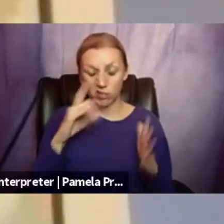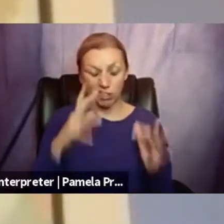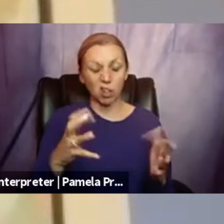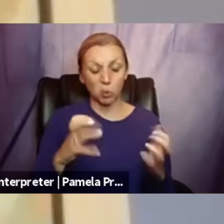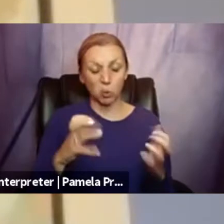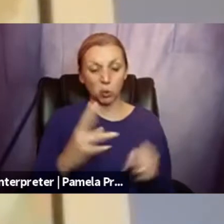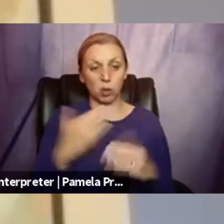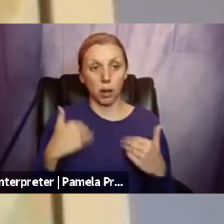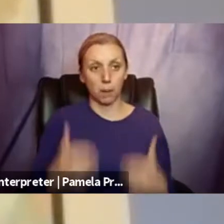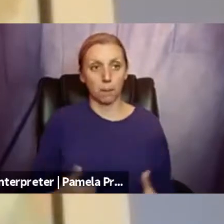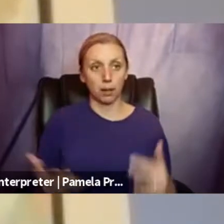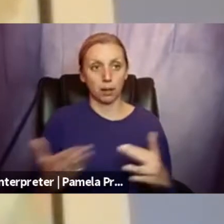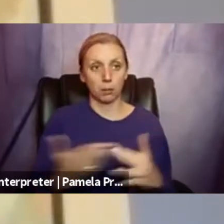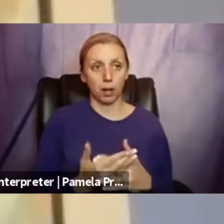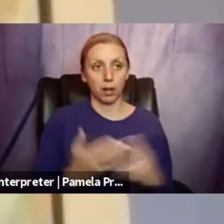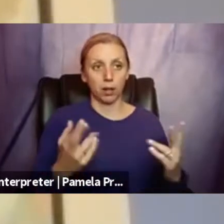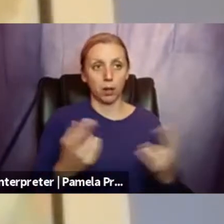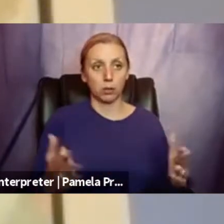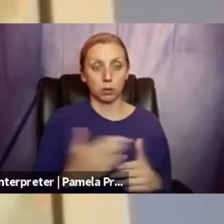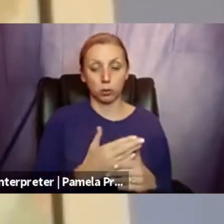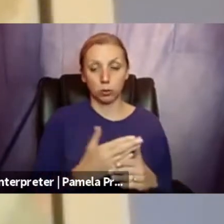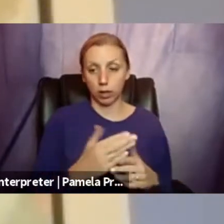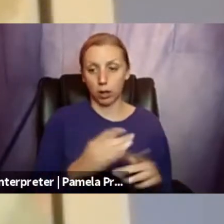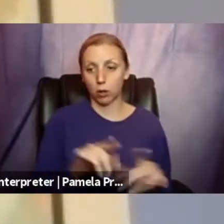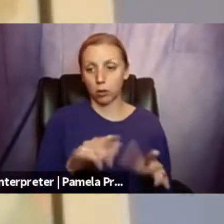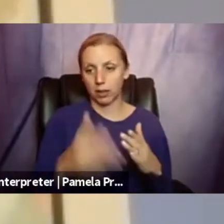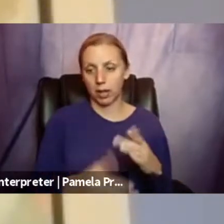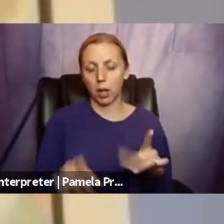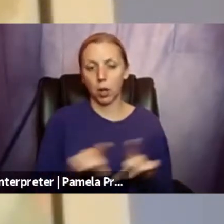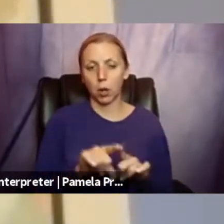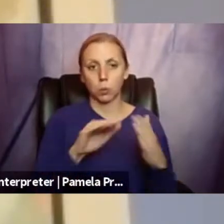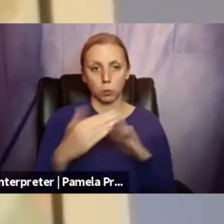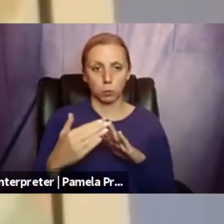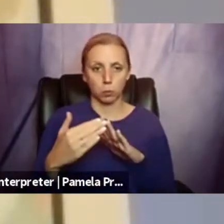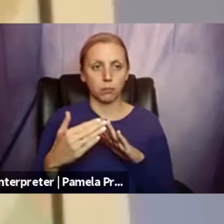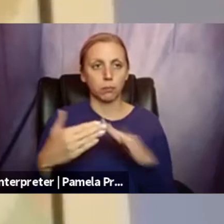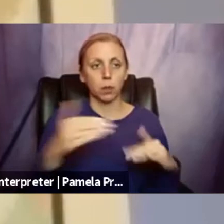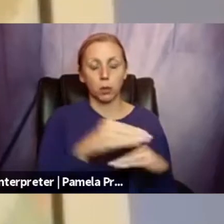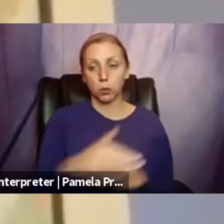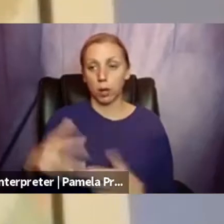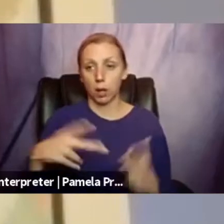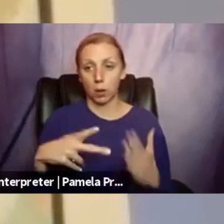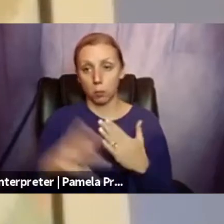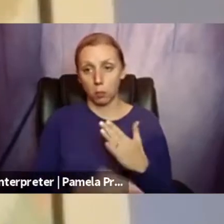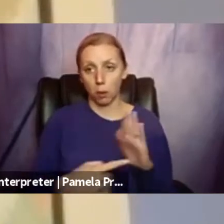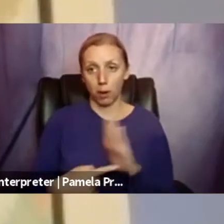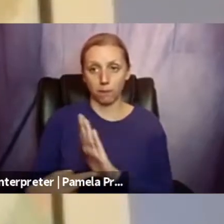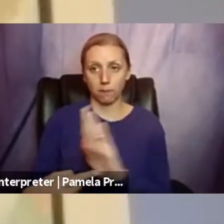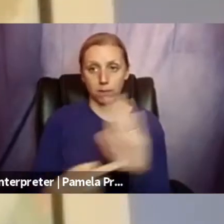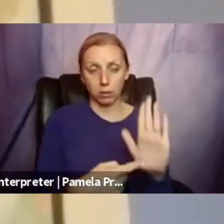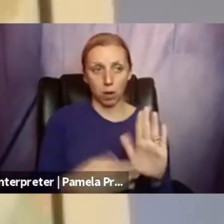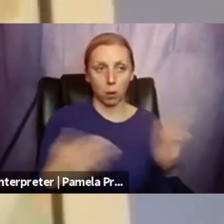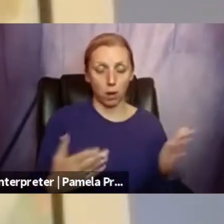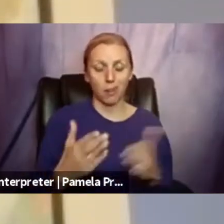a resource share towards the end, and community. Tonight's program will feature a shared story